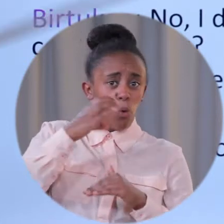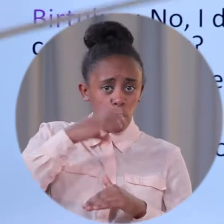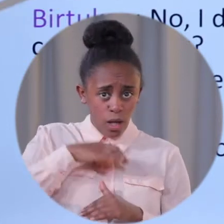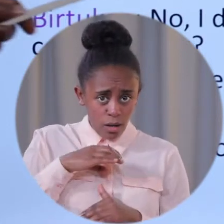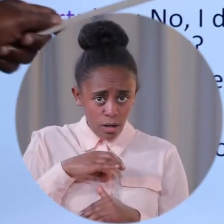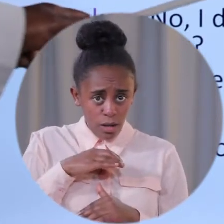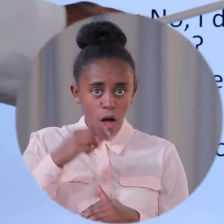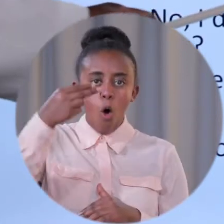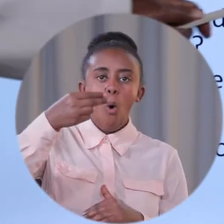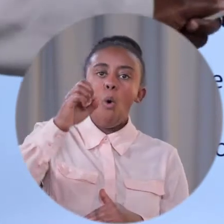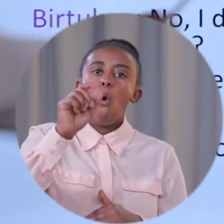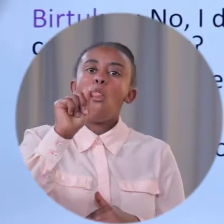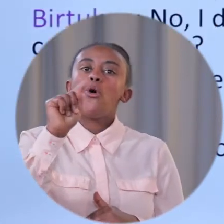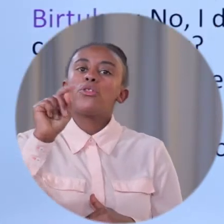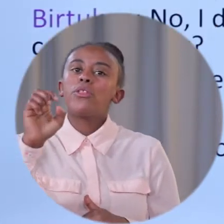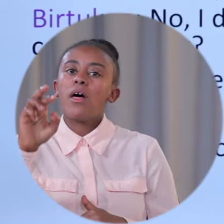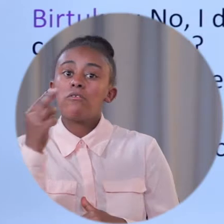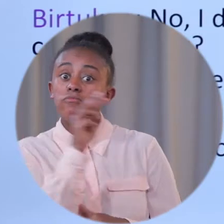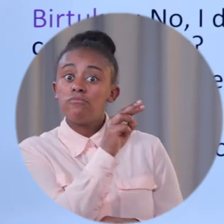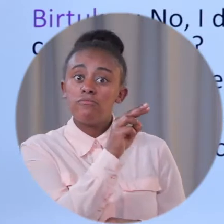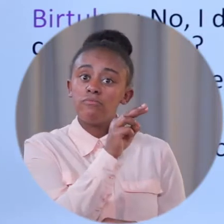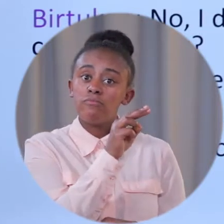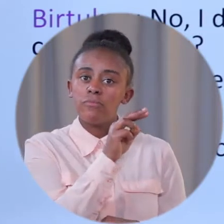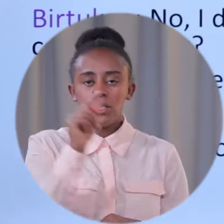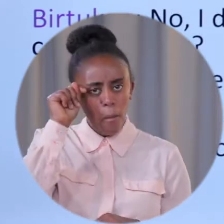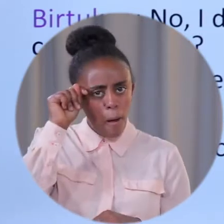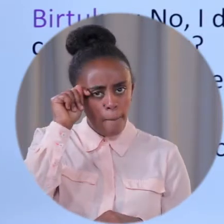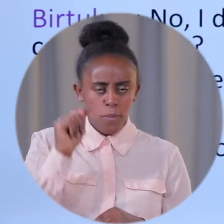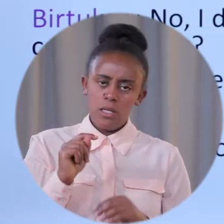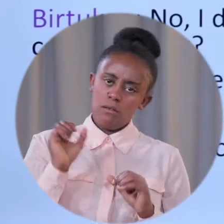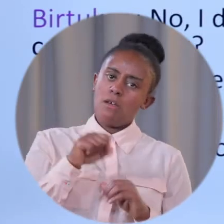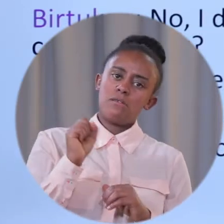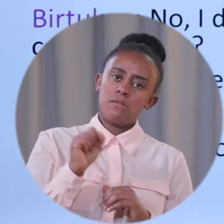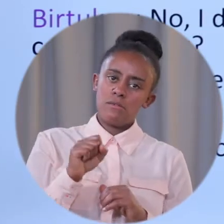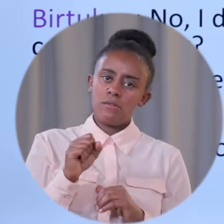Look, hotter than yesterday. Tamam,